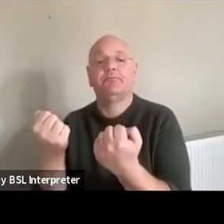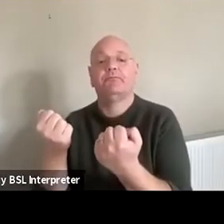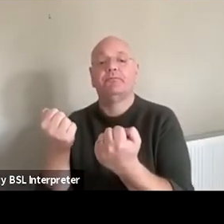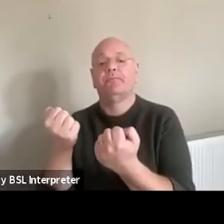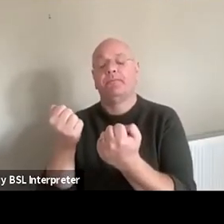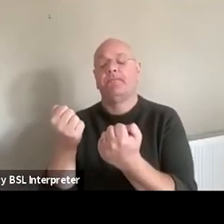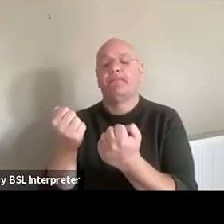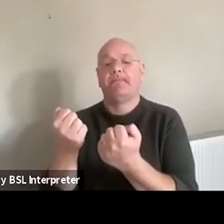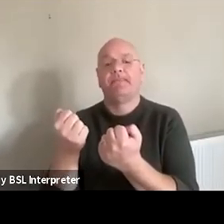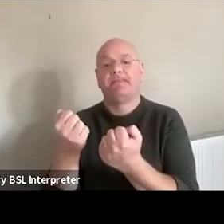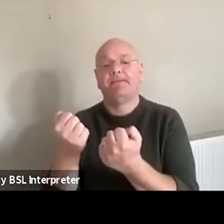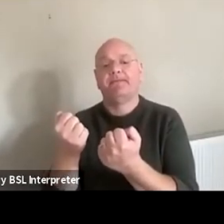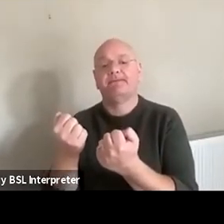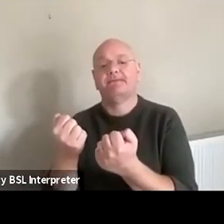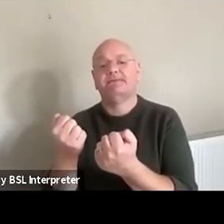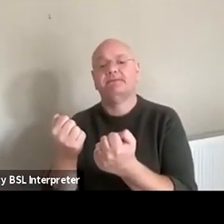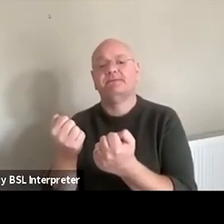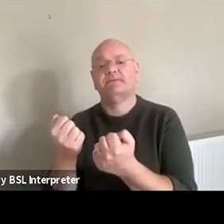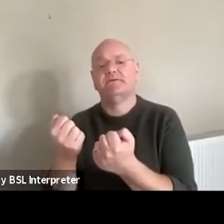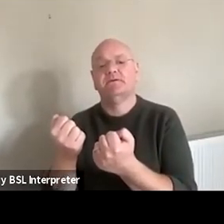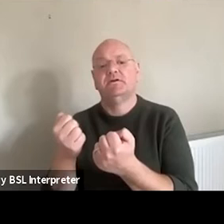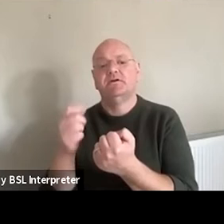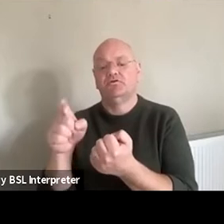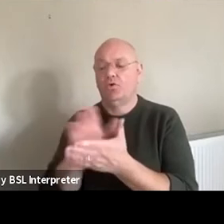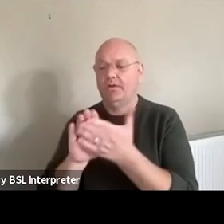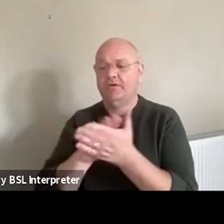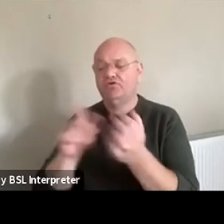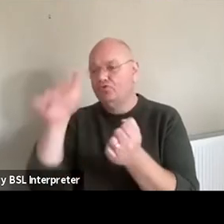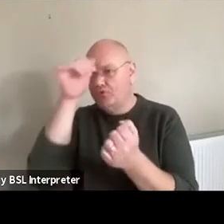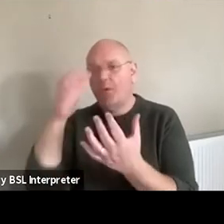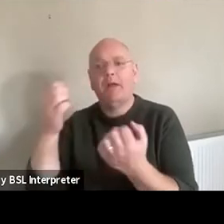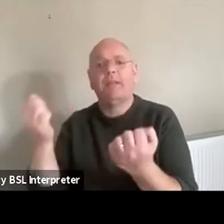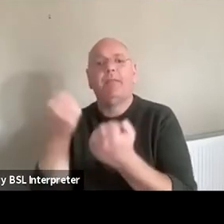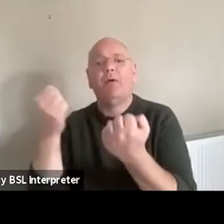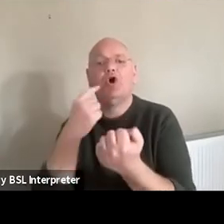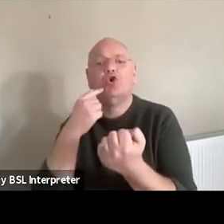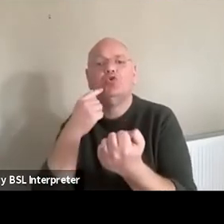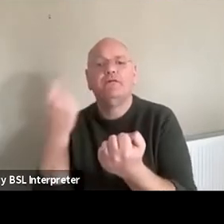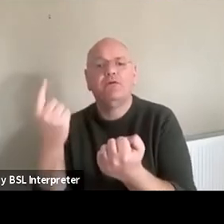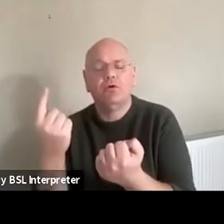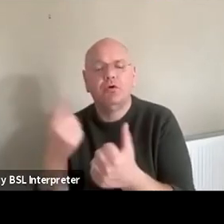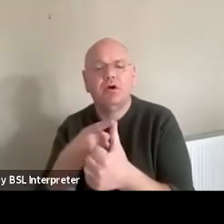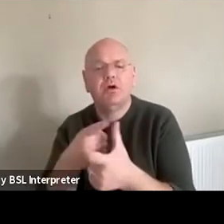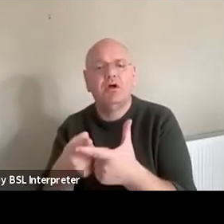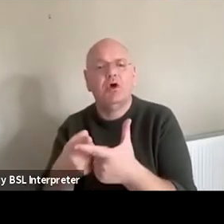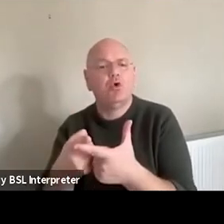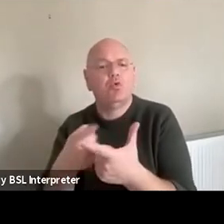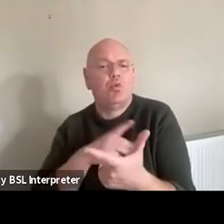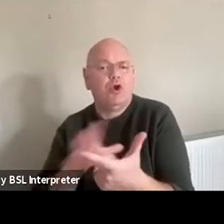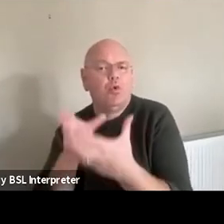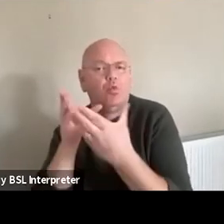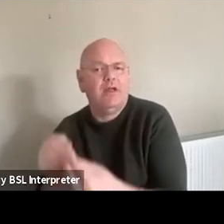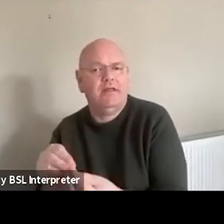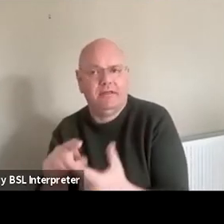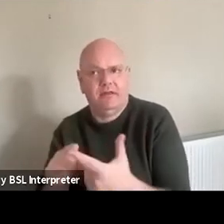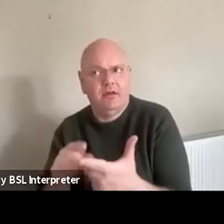of going back again to Tony's point of knowing who's it for, and did you even ask them, like, why isn't it with instead of for?